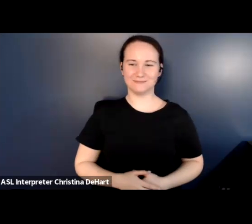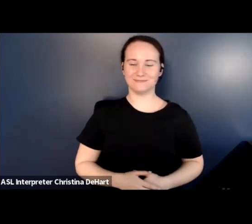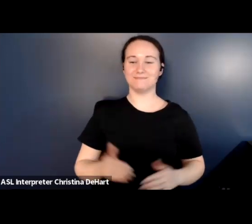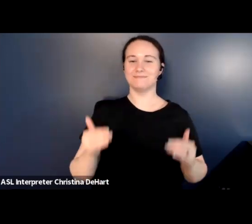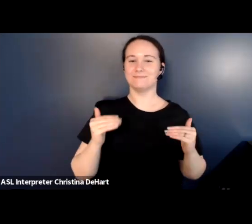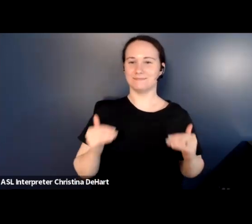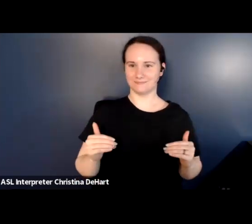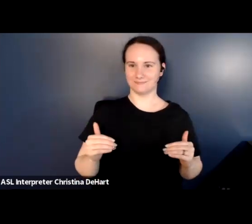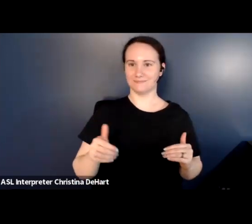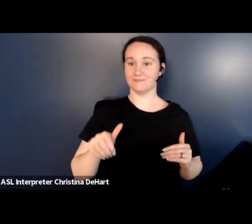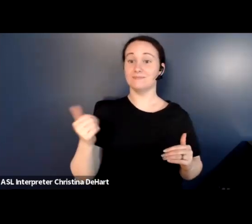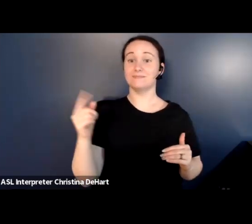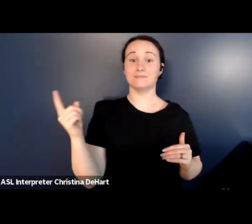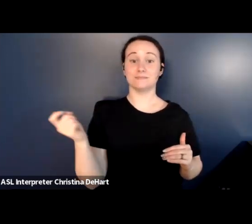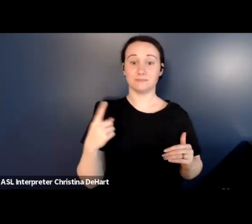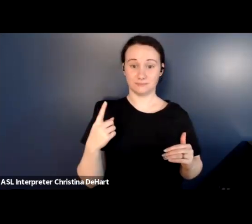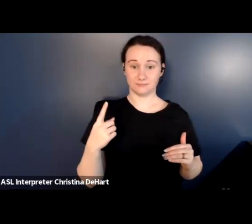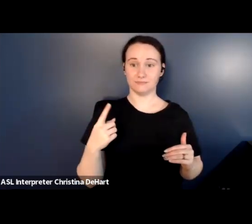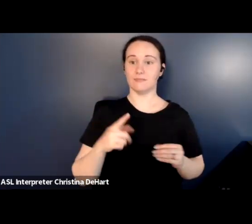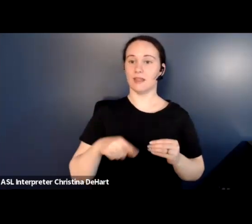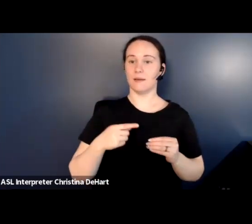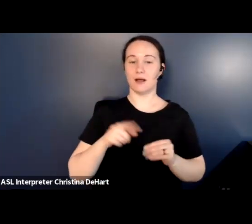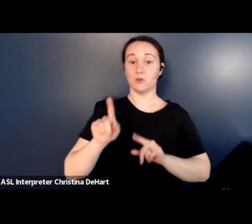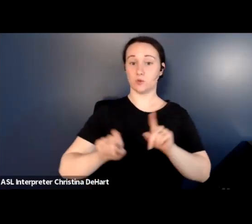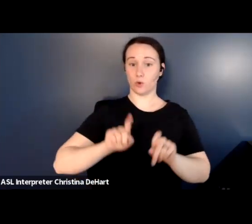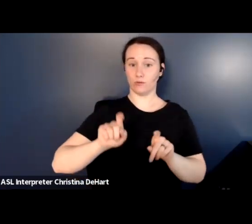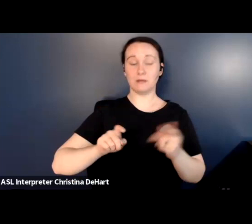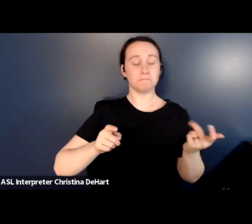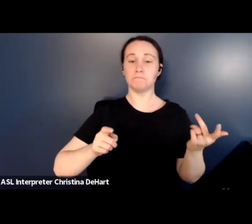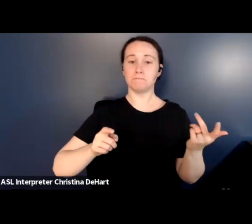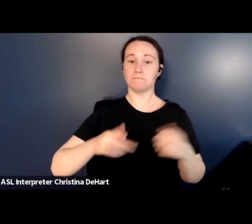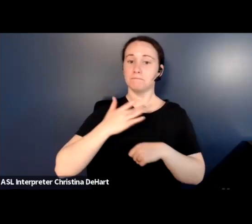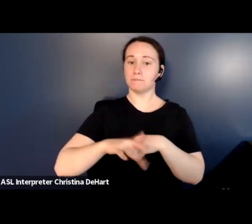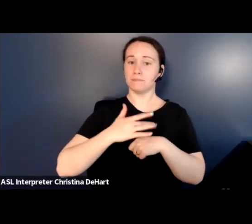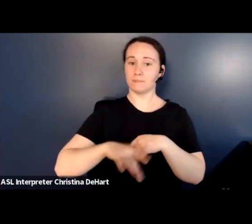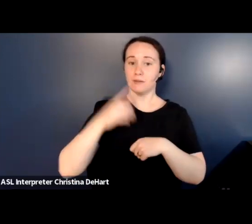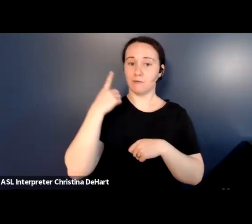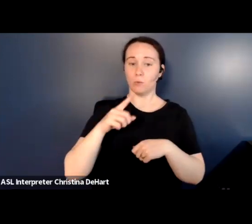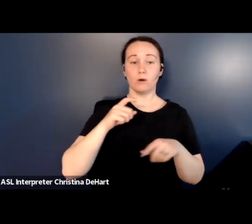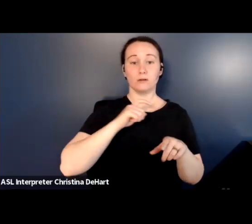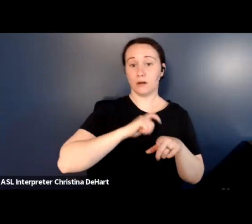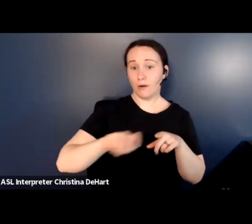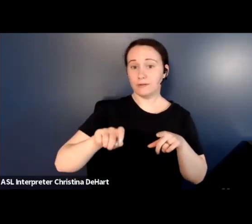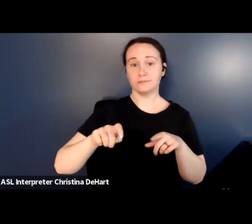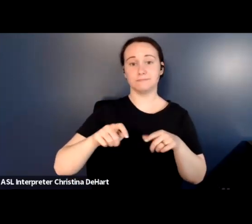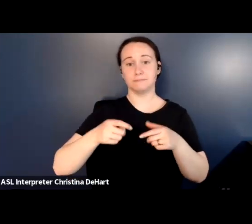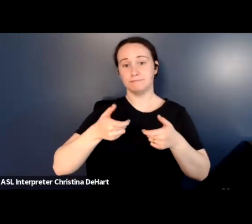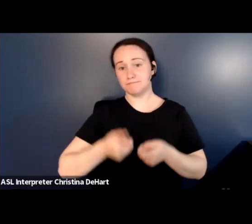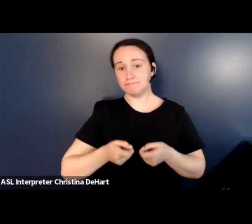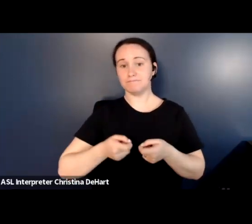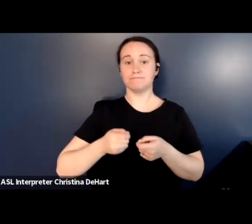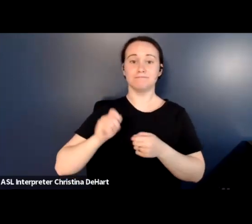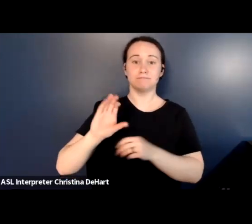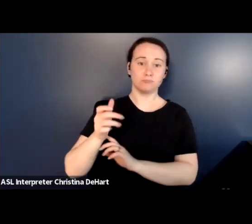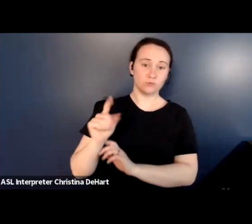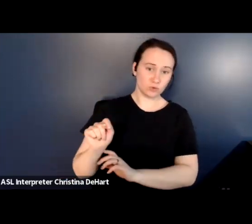Lucinda had another question about the survey. The surveys are available for calls, chats, texts eventually. I